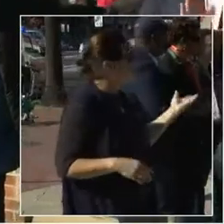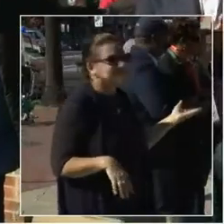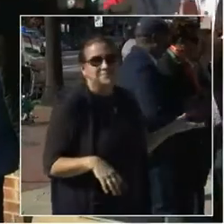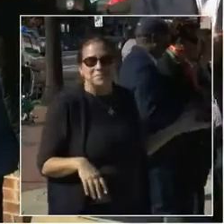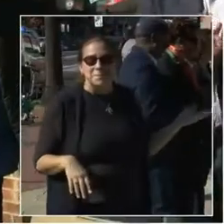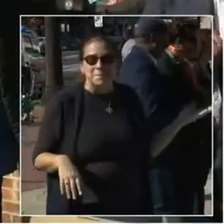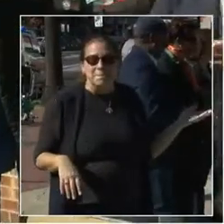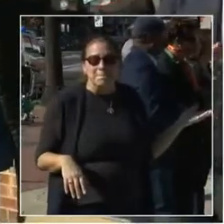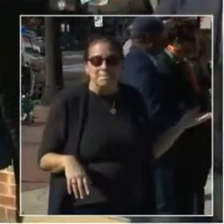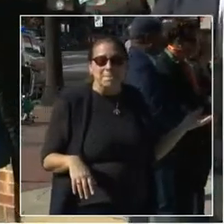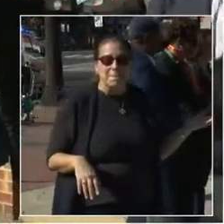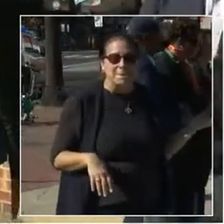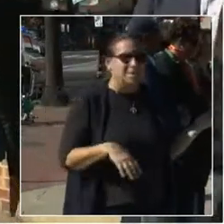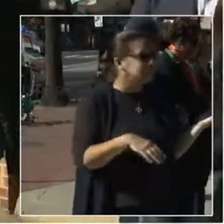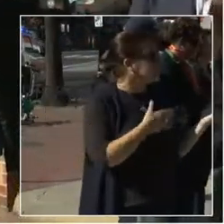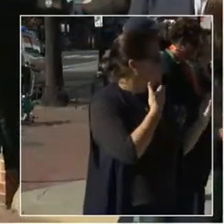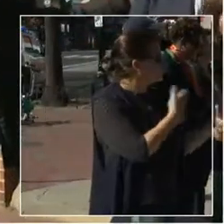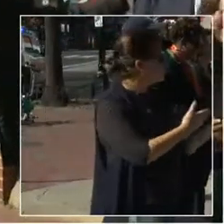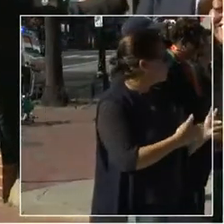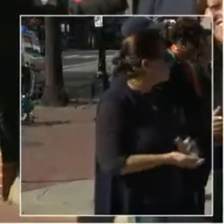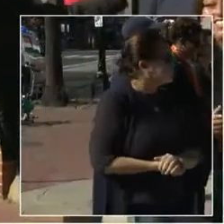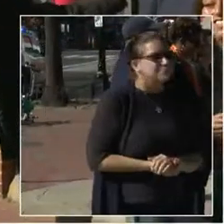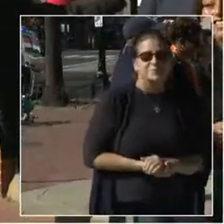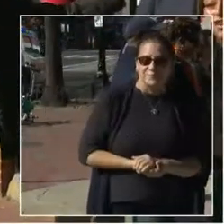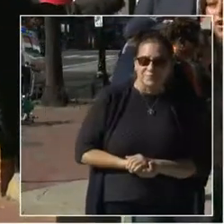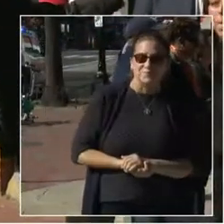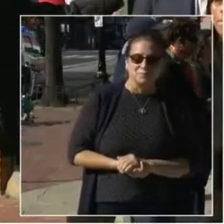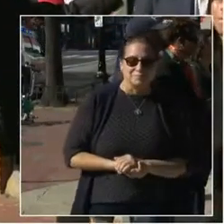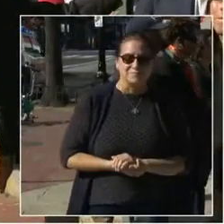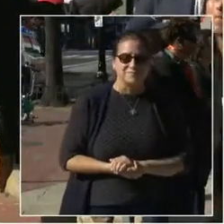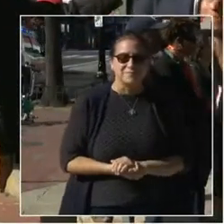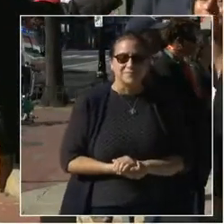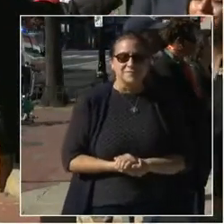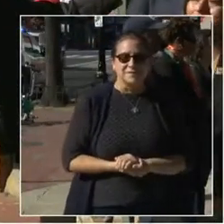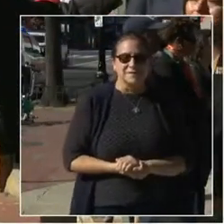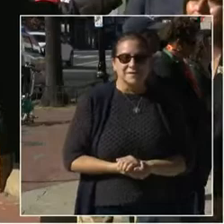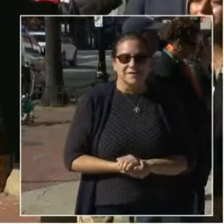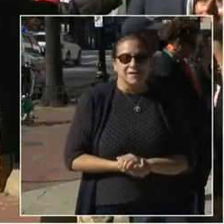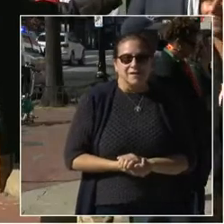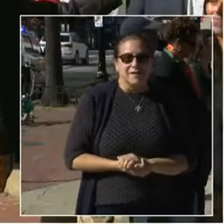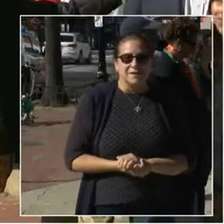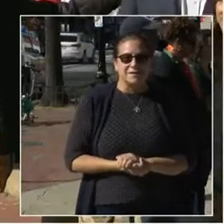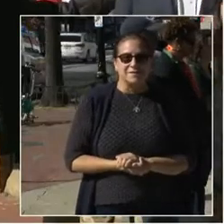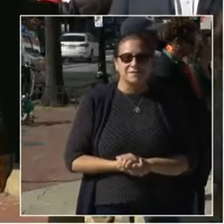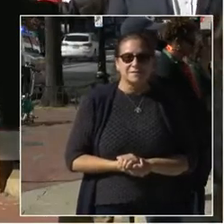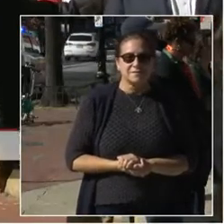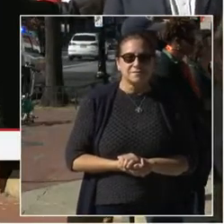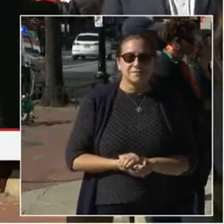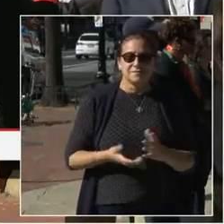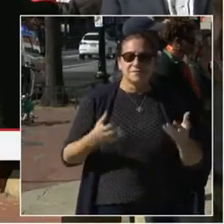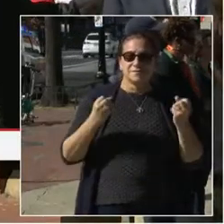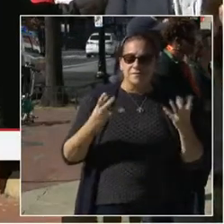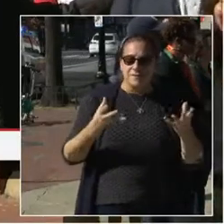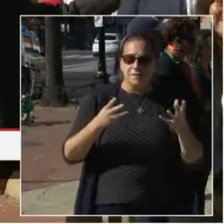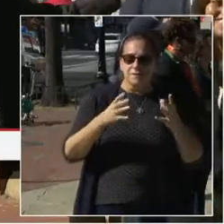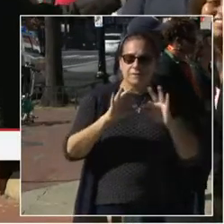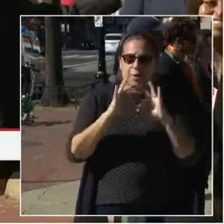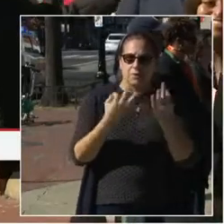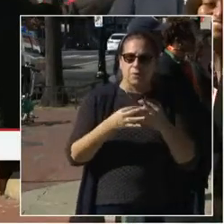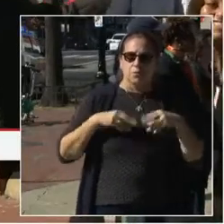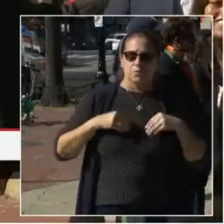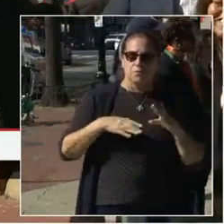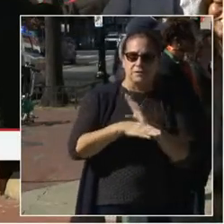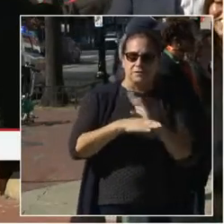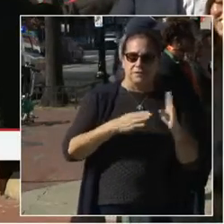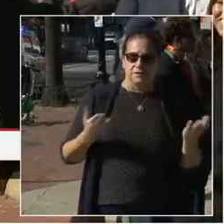what family business is all about. And we know that there's so many family businesses that are the fabric